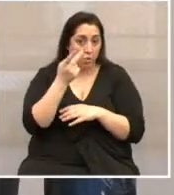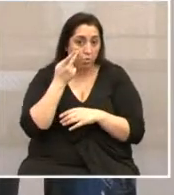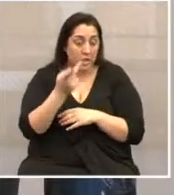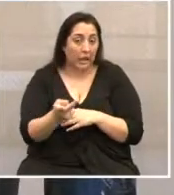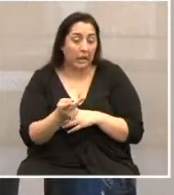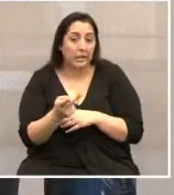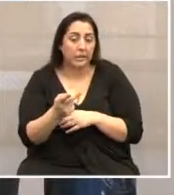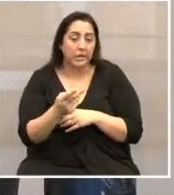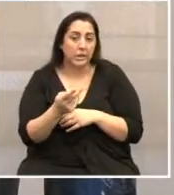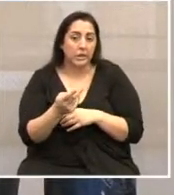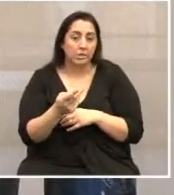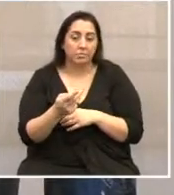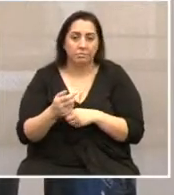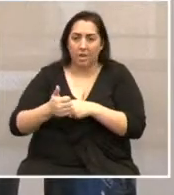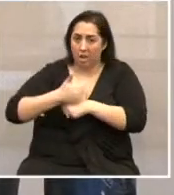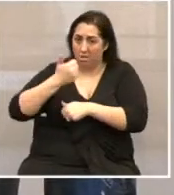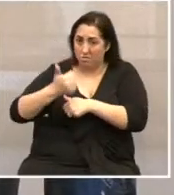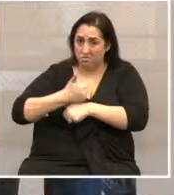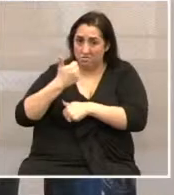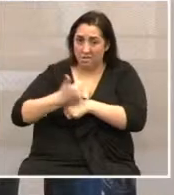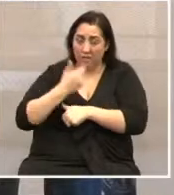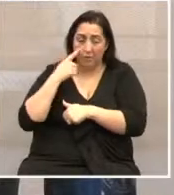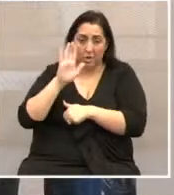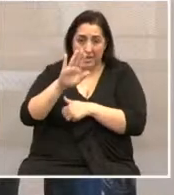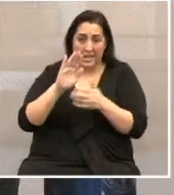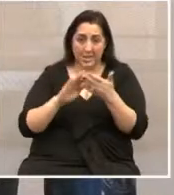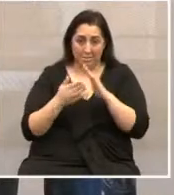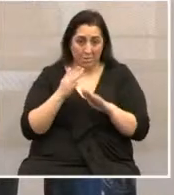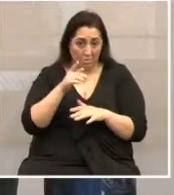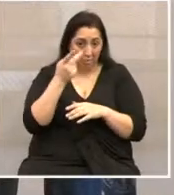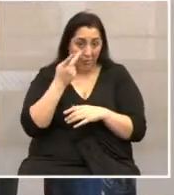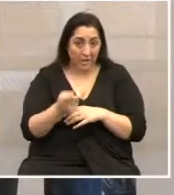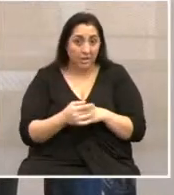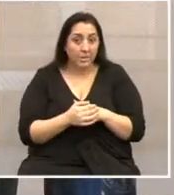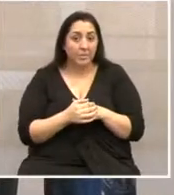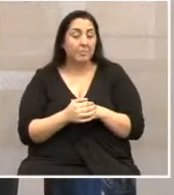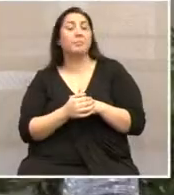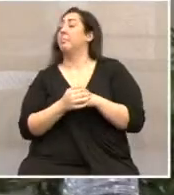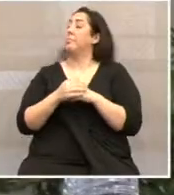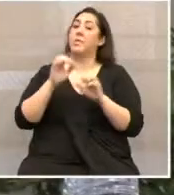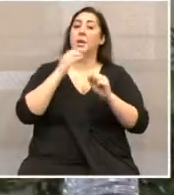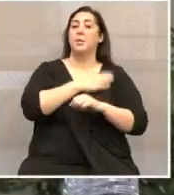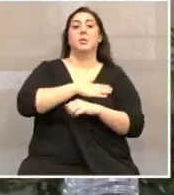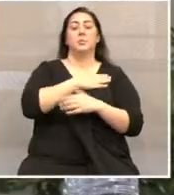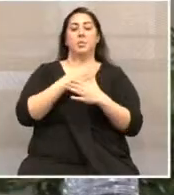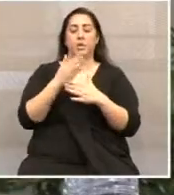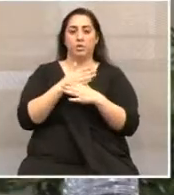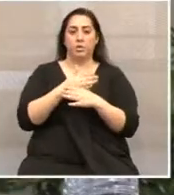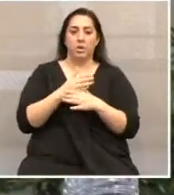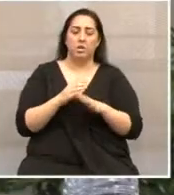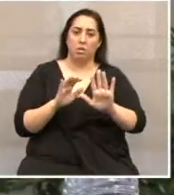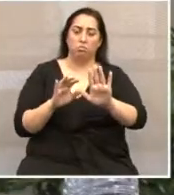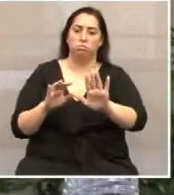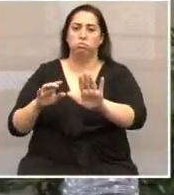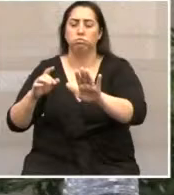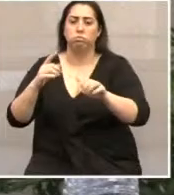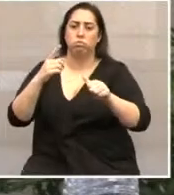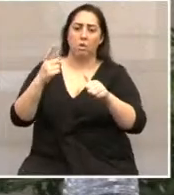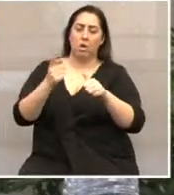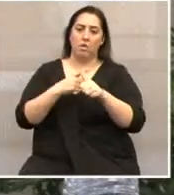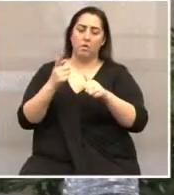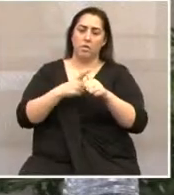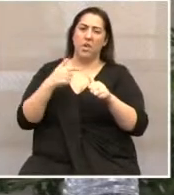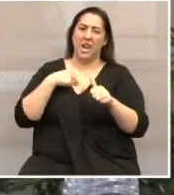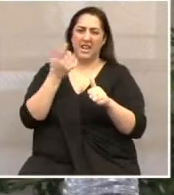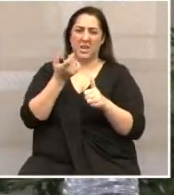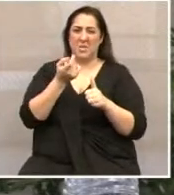a visible harm to these communities from the disinformation? Please share with us. First of all, I have to differ a little bit